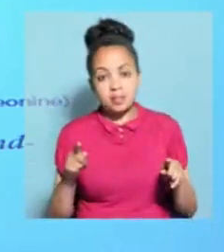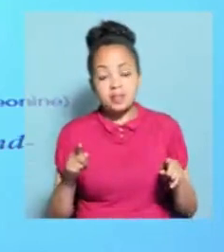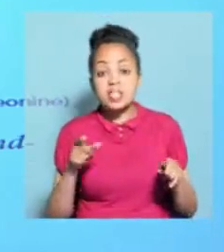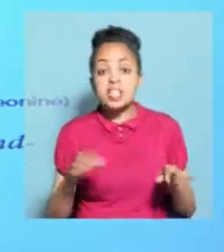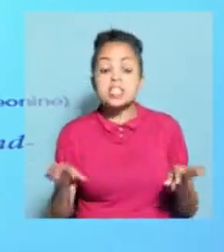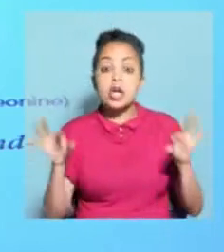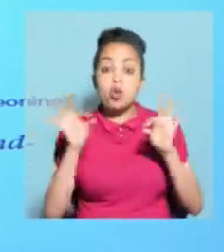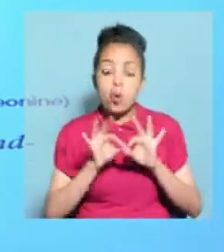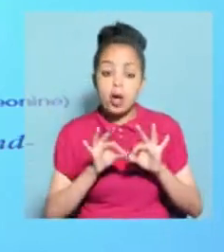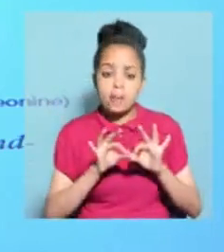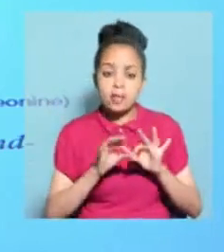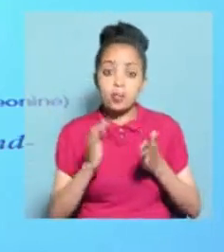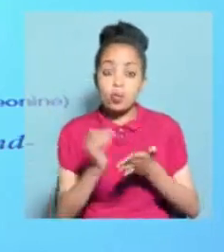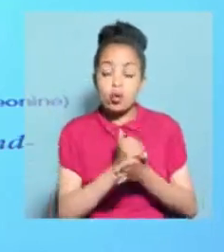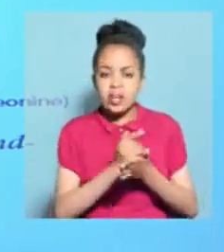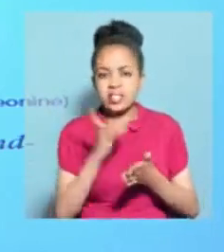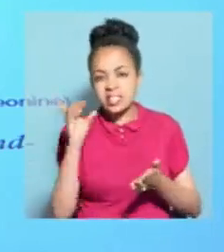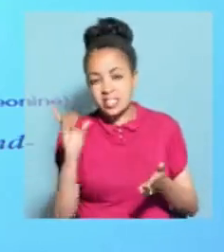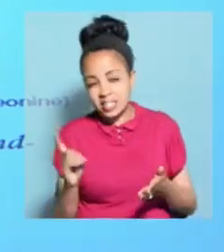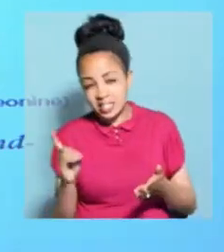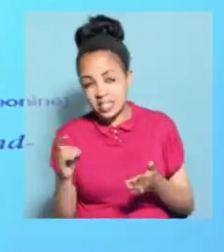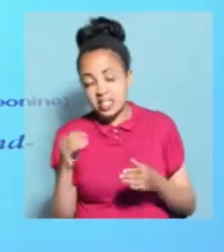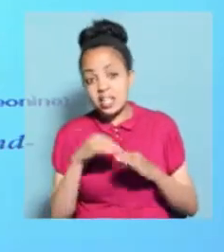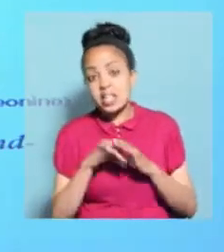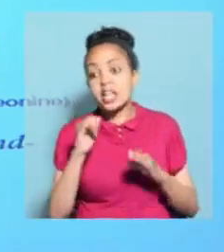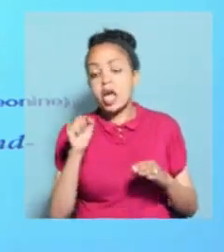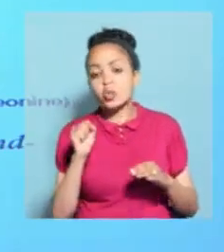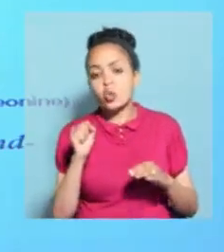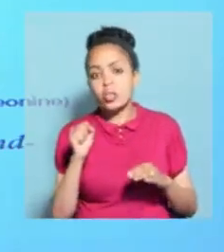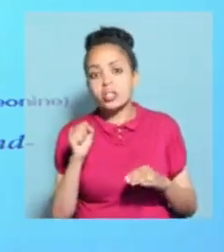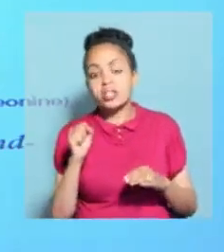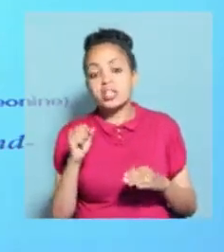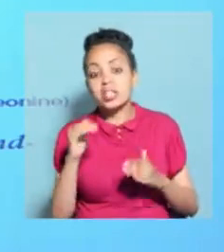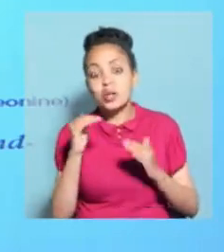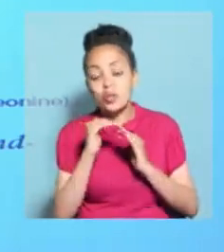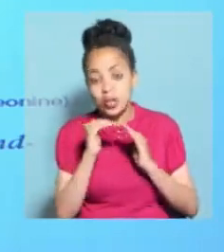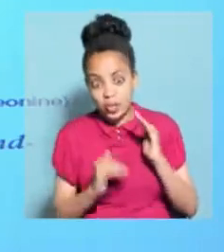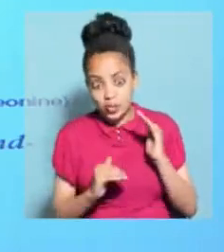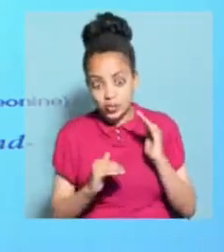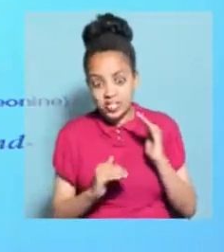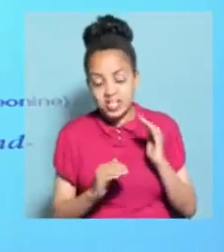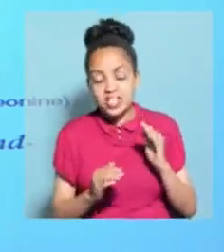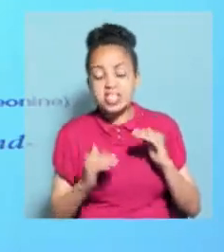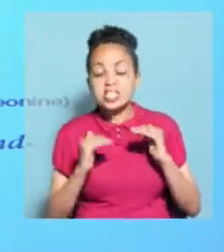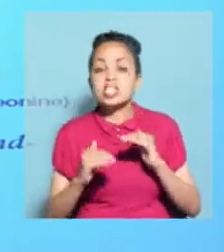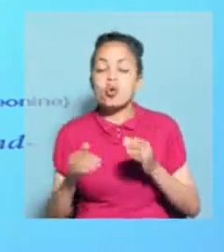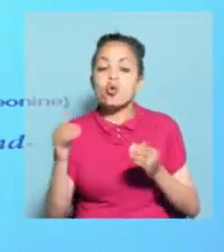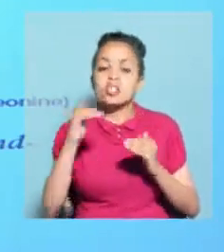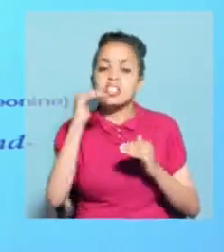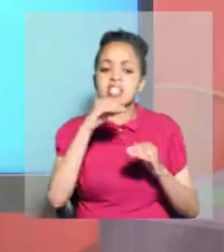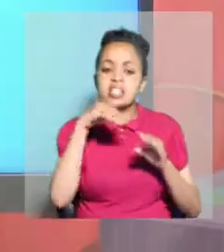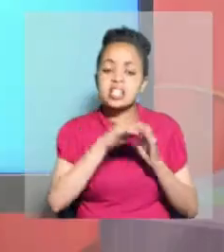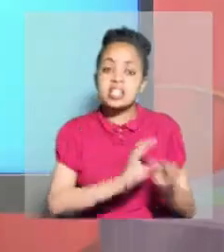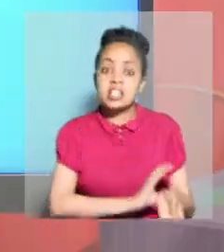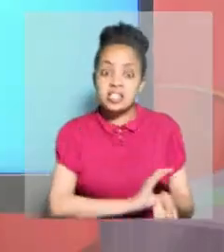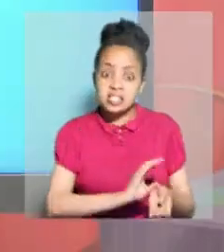the requirement of product D or that of isoleucine become reduced, the concentration of isoleucine in the